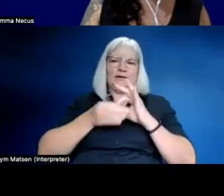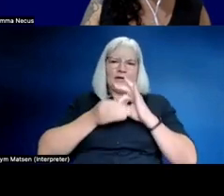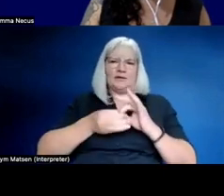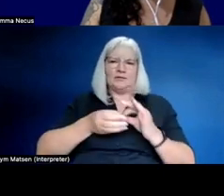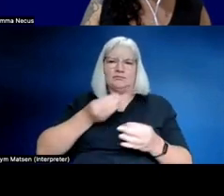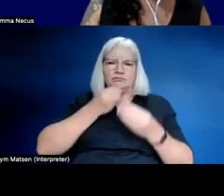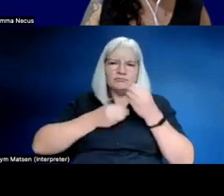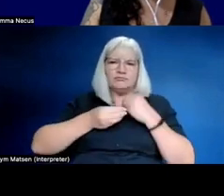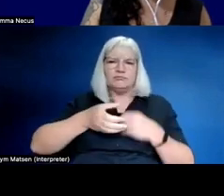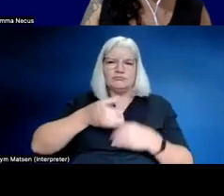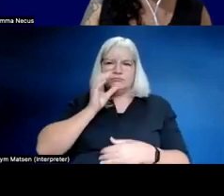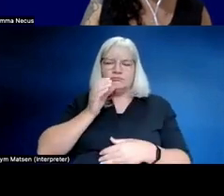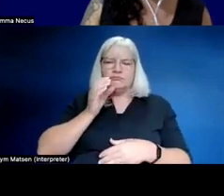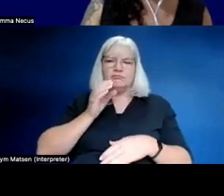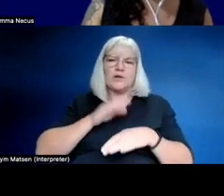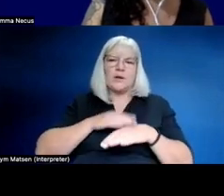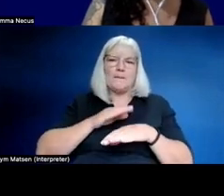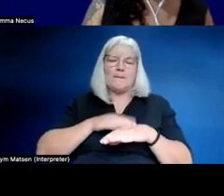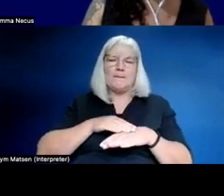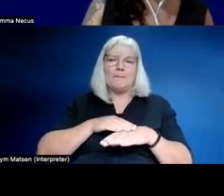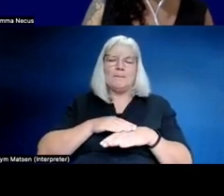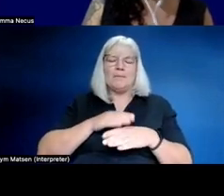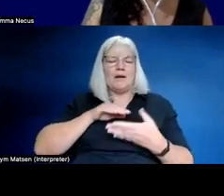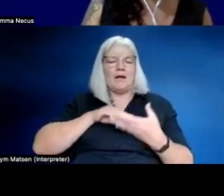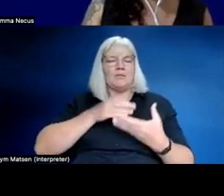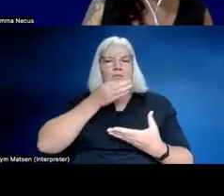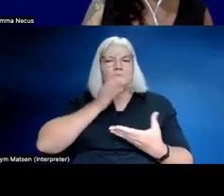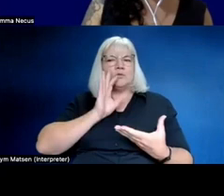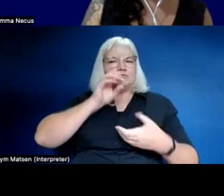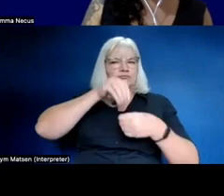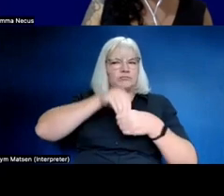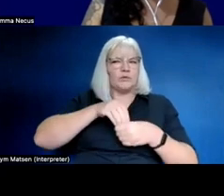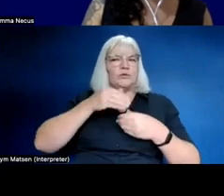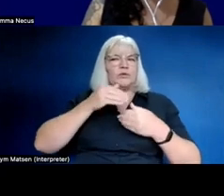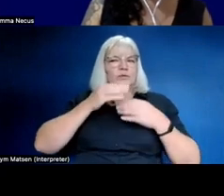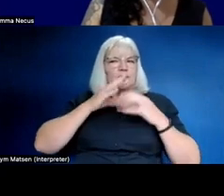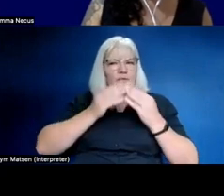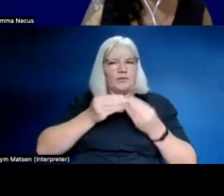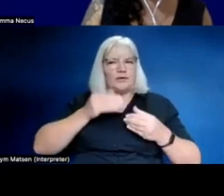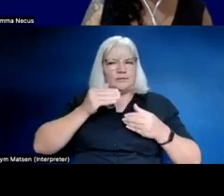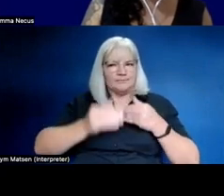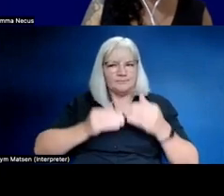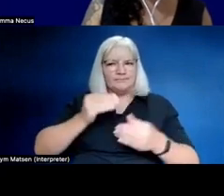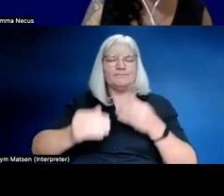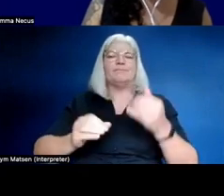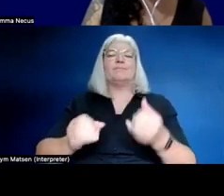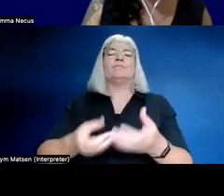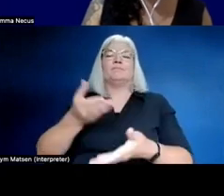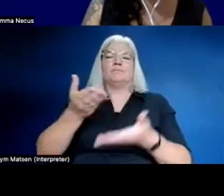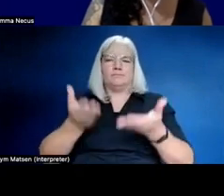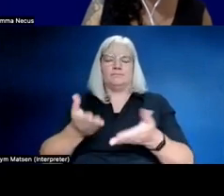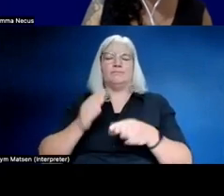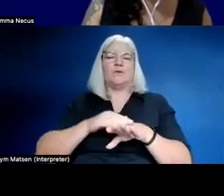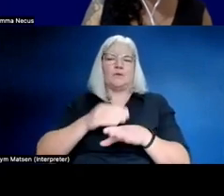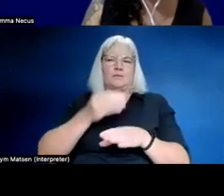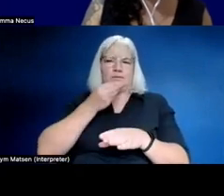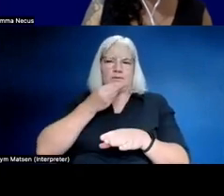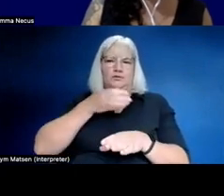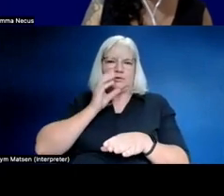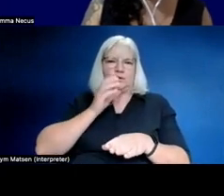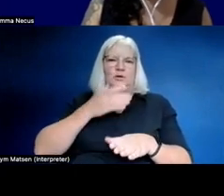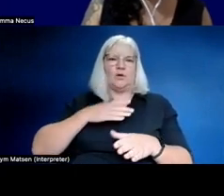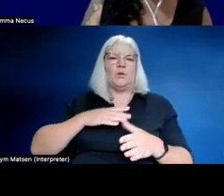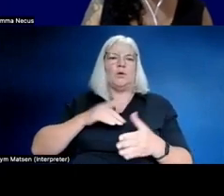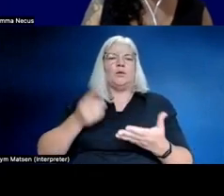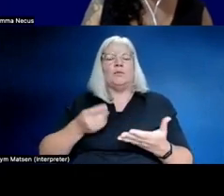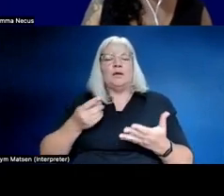step. We then need to think about what areas that we need to support to allow them to access, be safe,